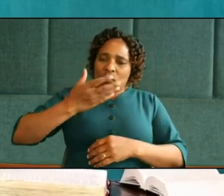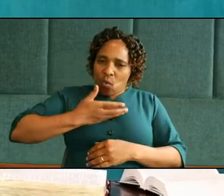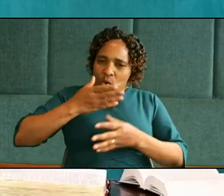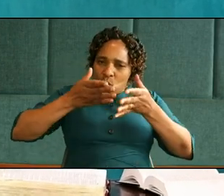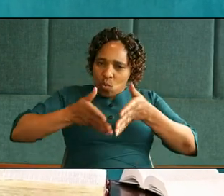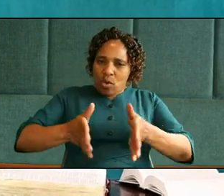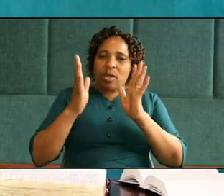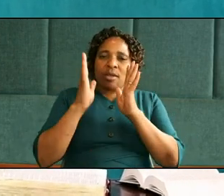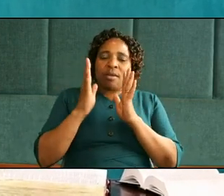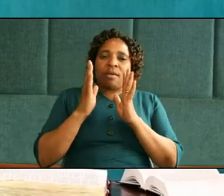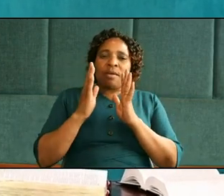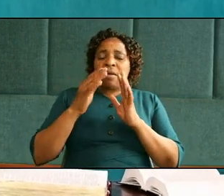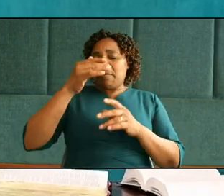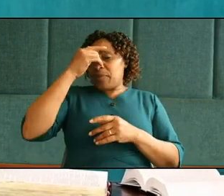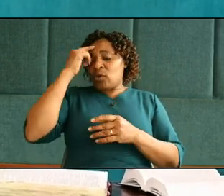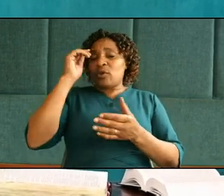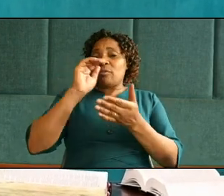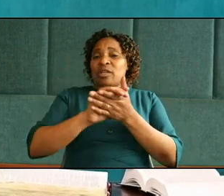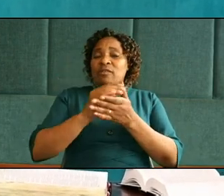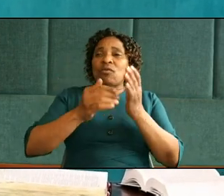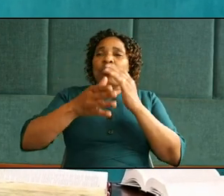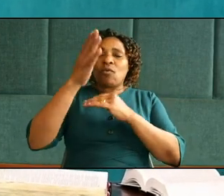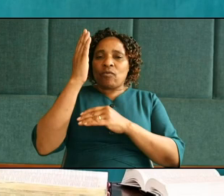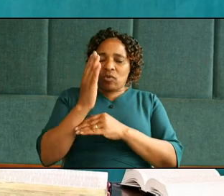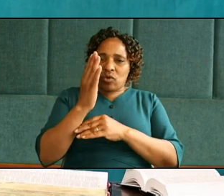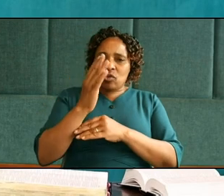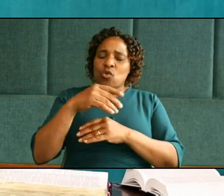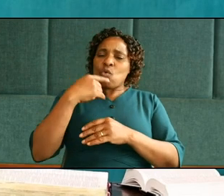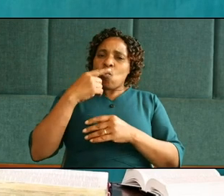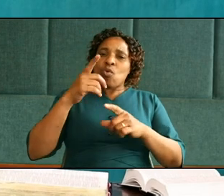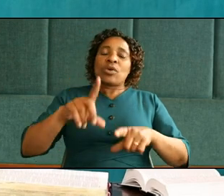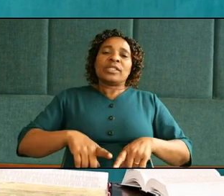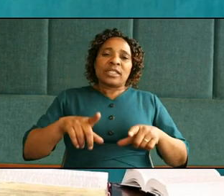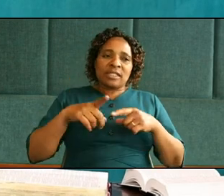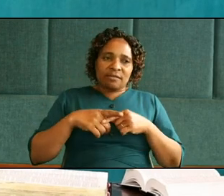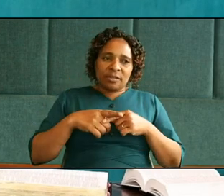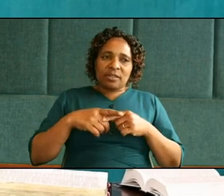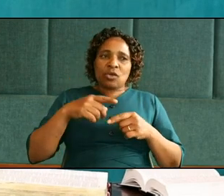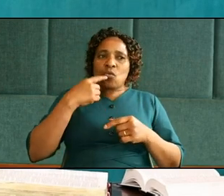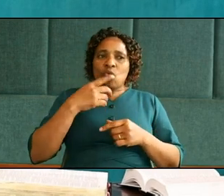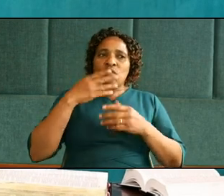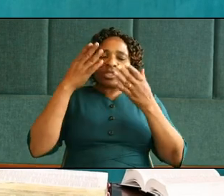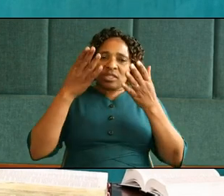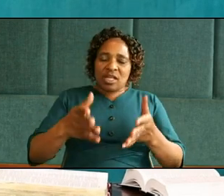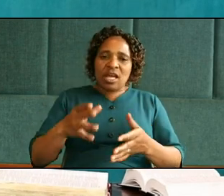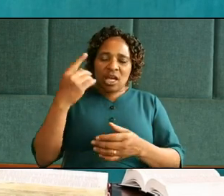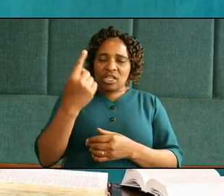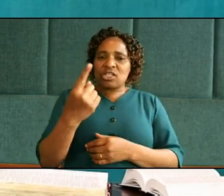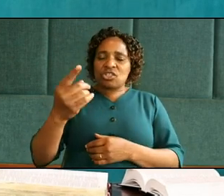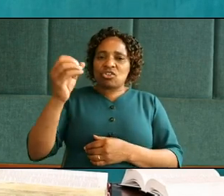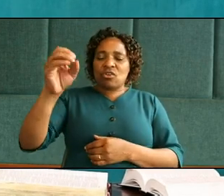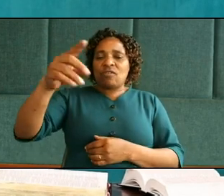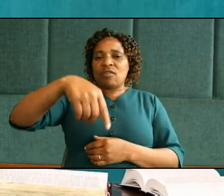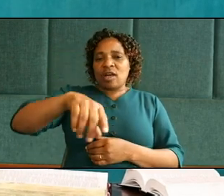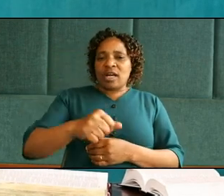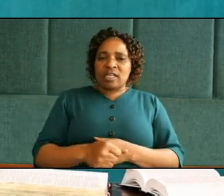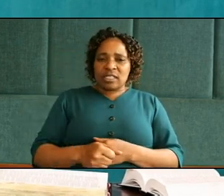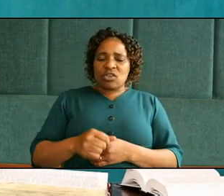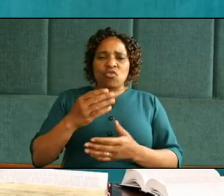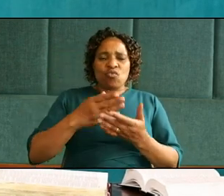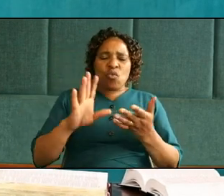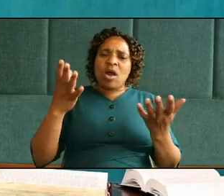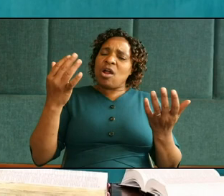way. And because we believe in a God who is living and who is there for each one of us, despite your